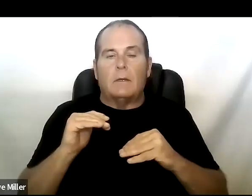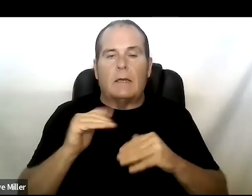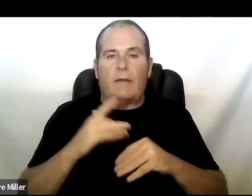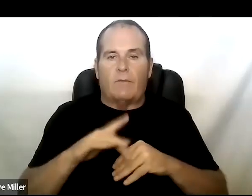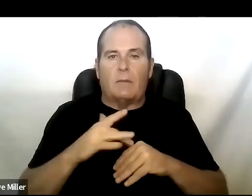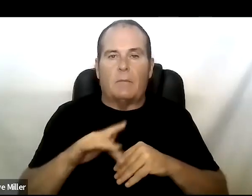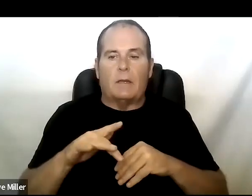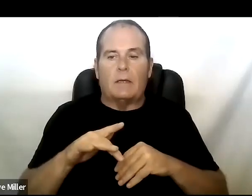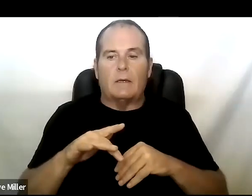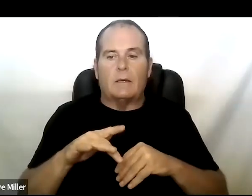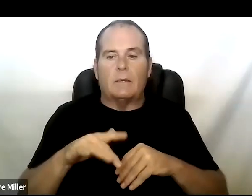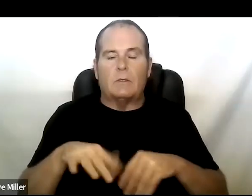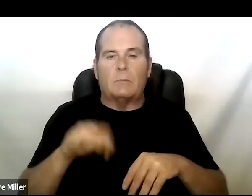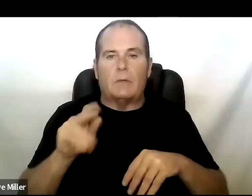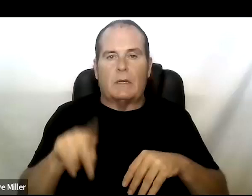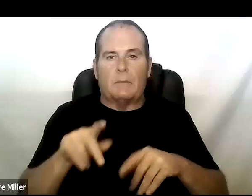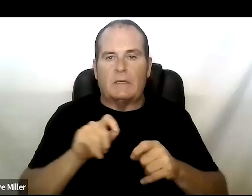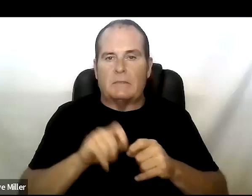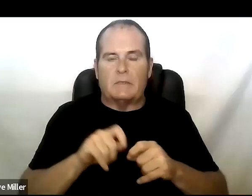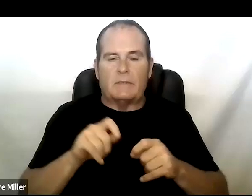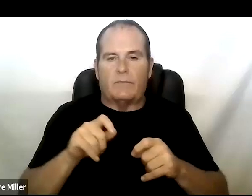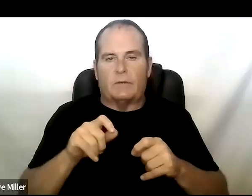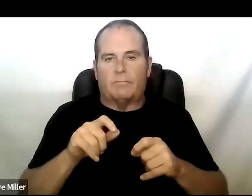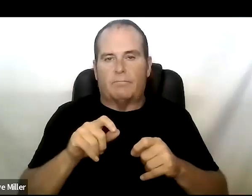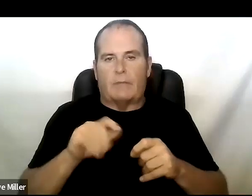availability to pick up a certain amount of weight.